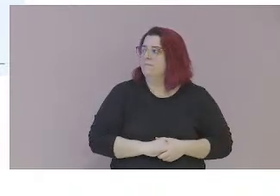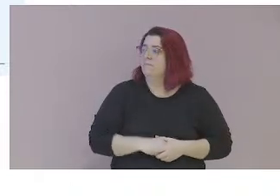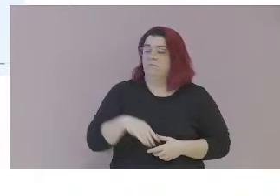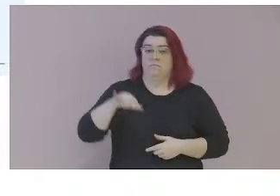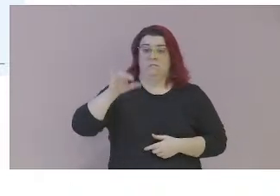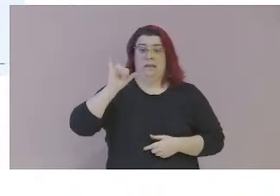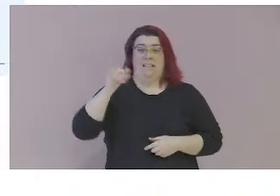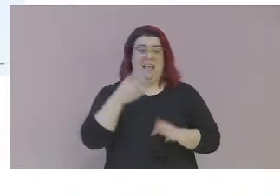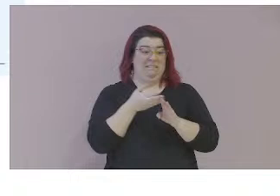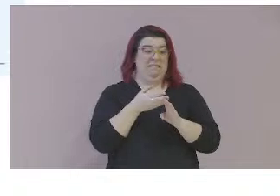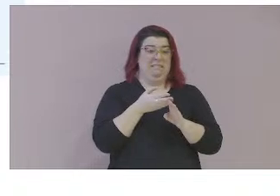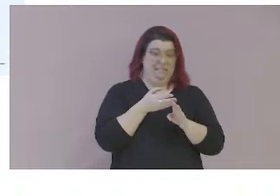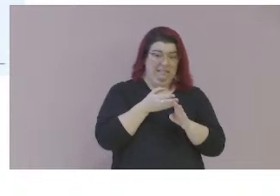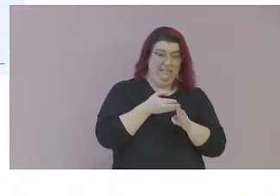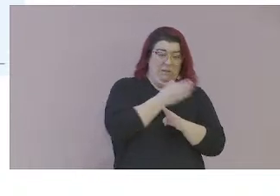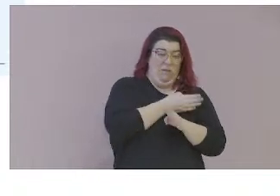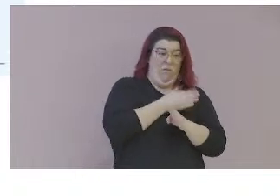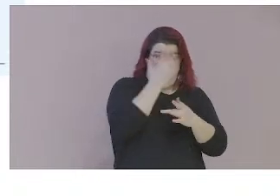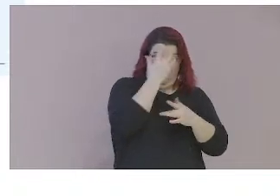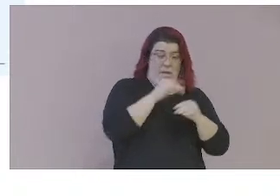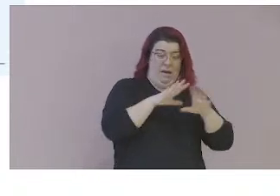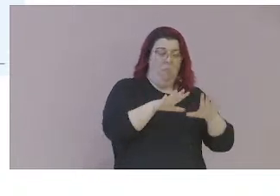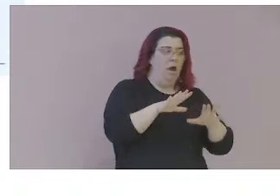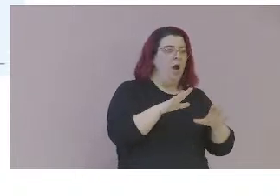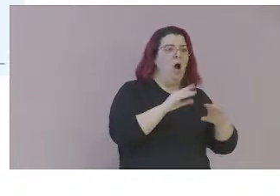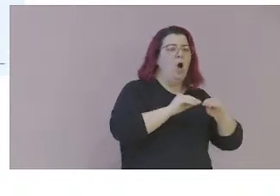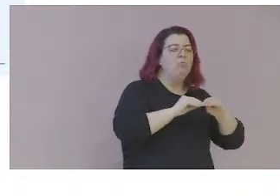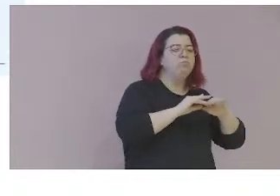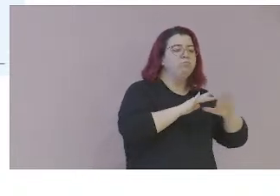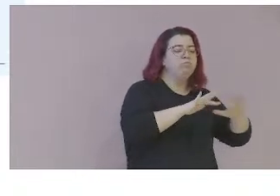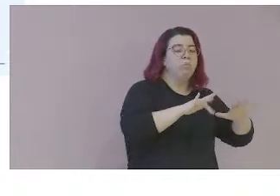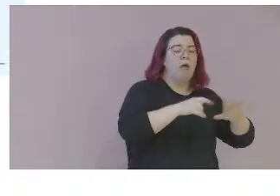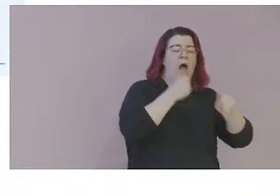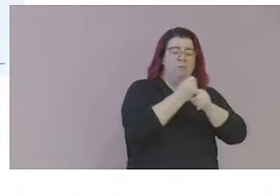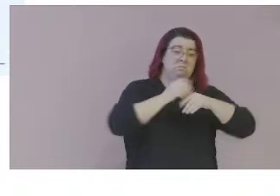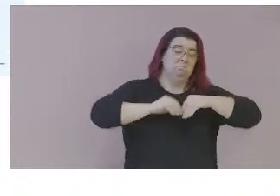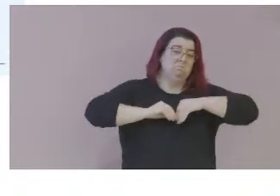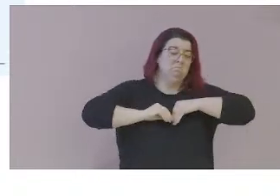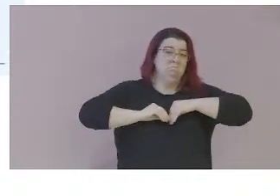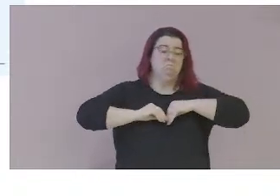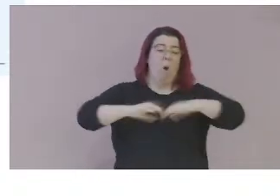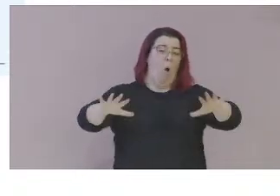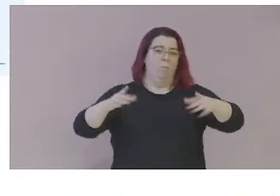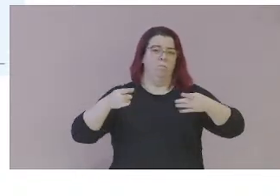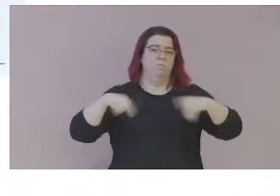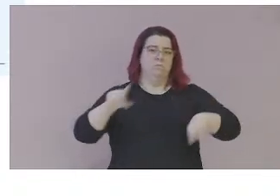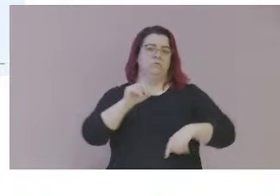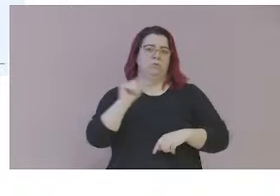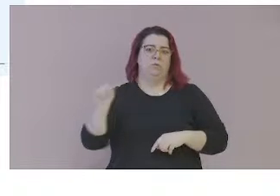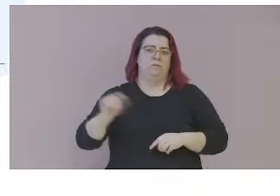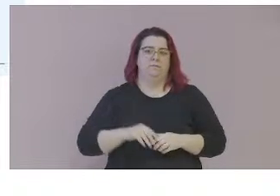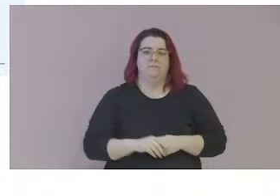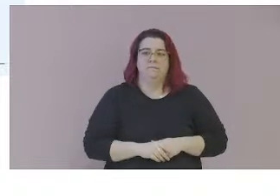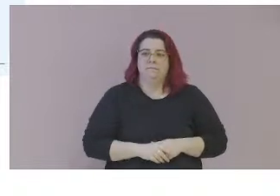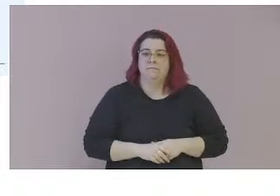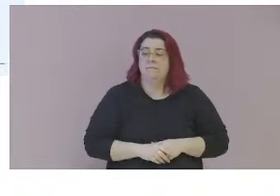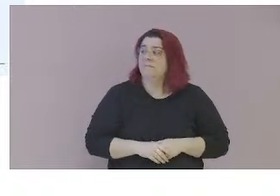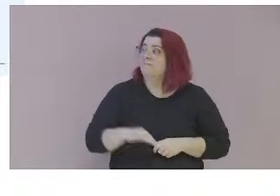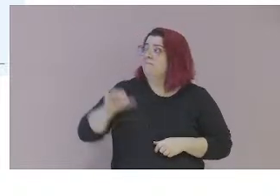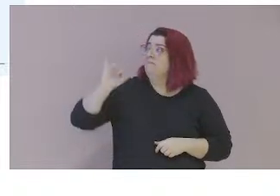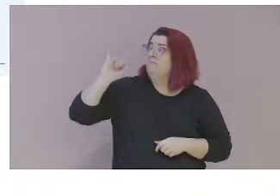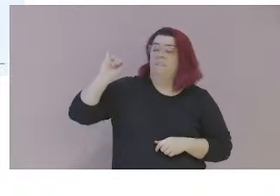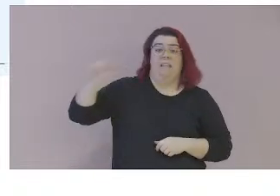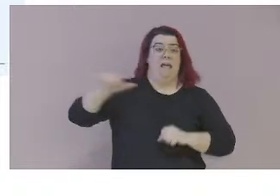became a multi-pronged campaign against triage discrimination in 2020. The campaign